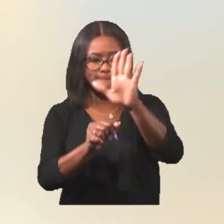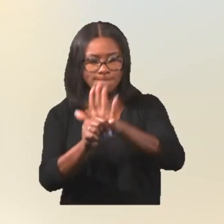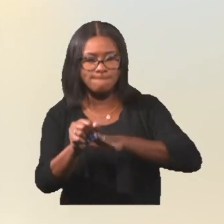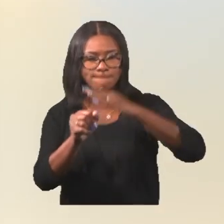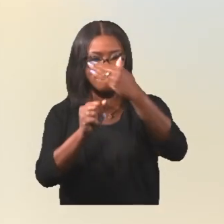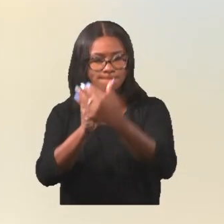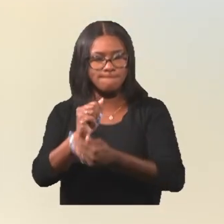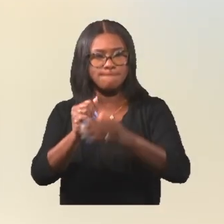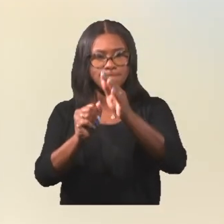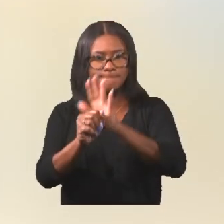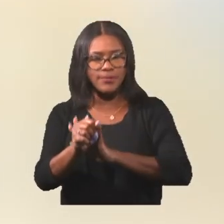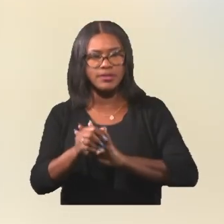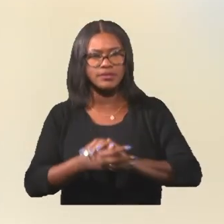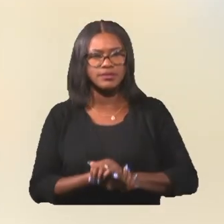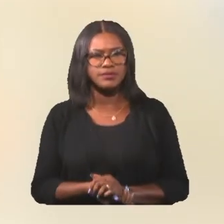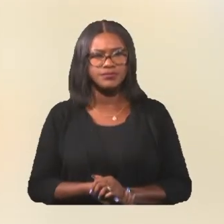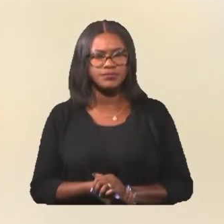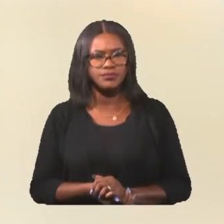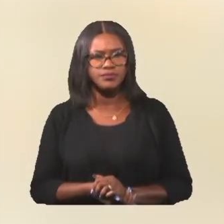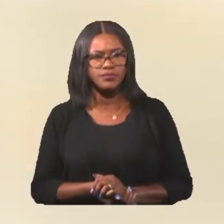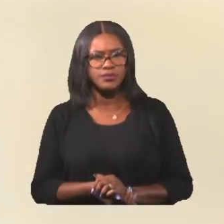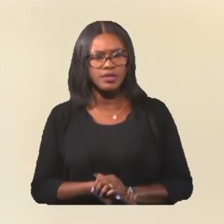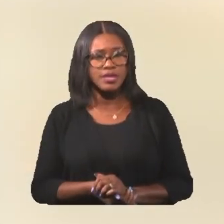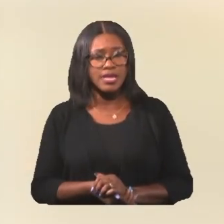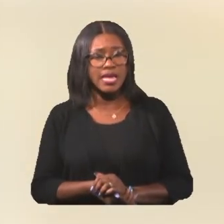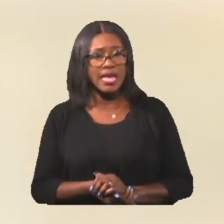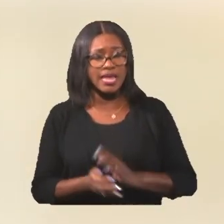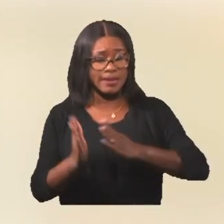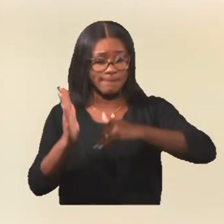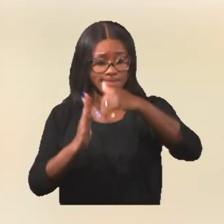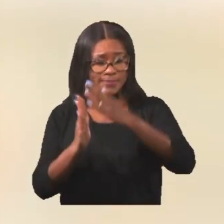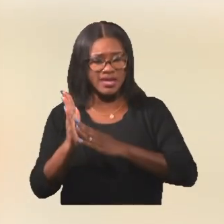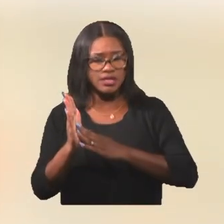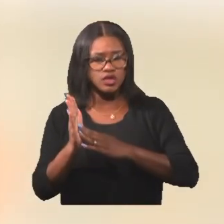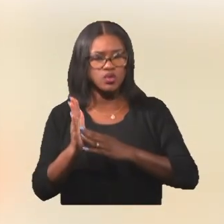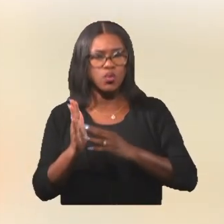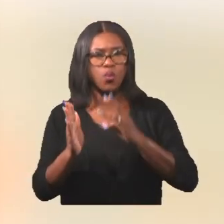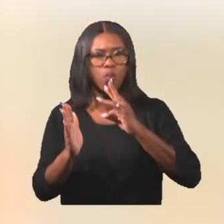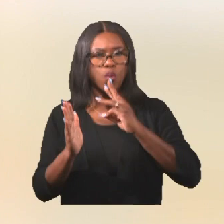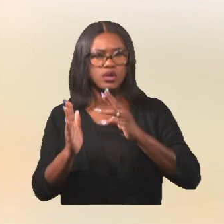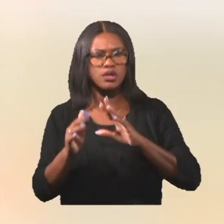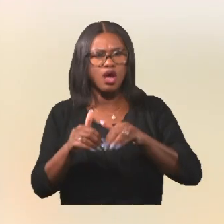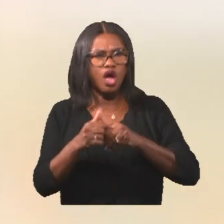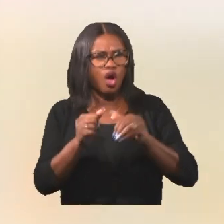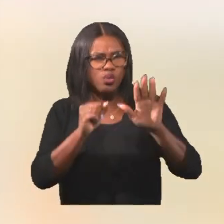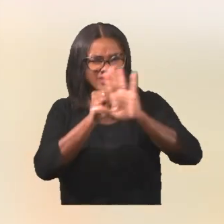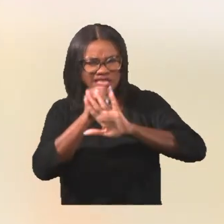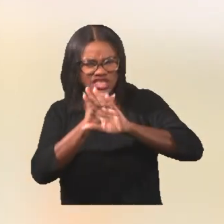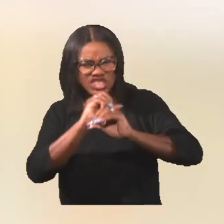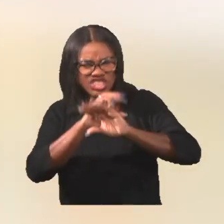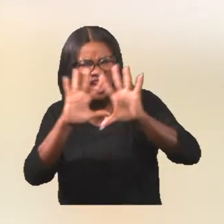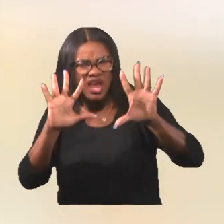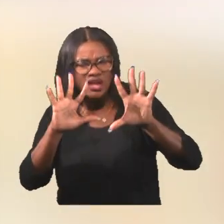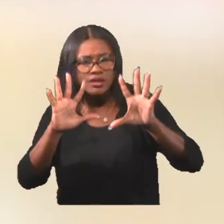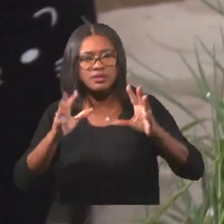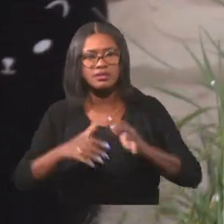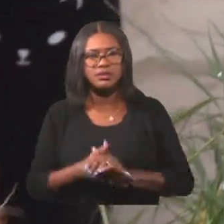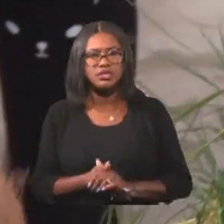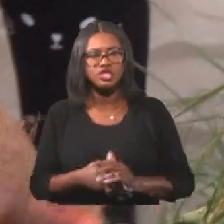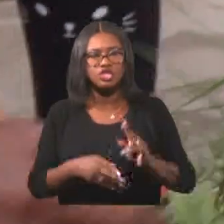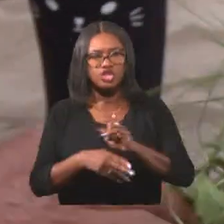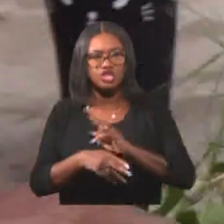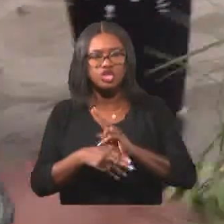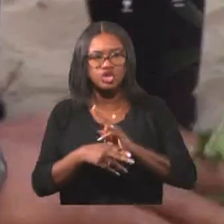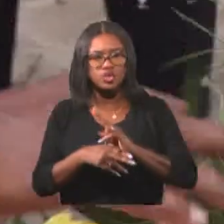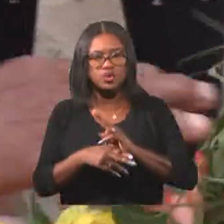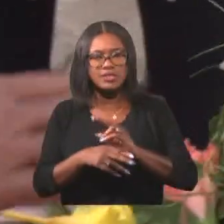it. So you use mainly water-based paints? Yeah. How do they get the shine on it, do that? They use a clear